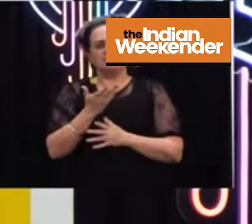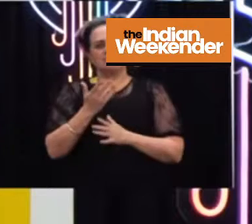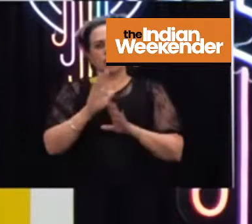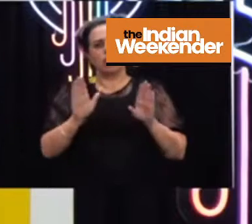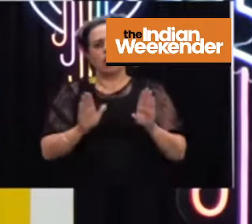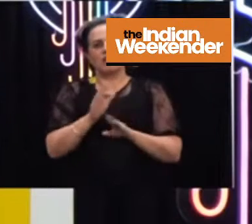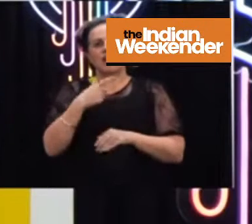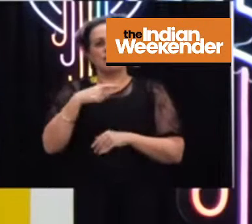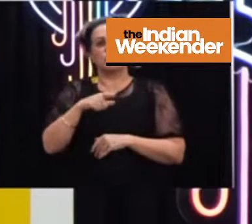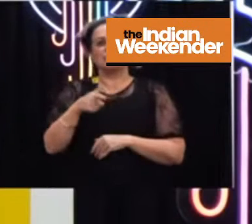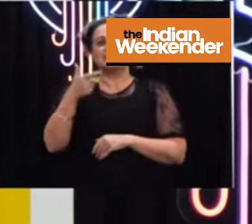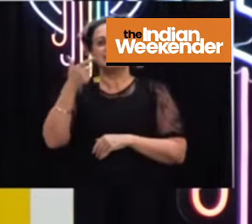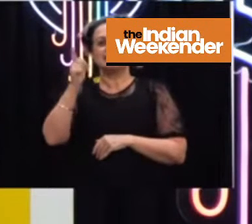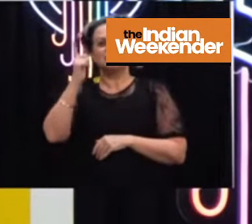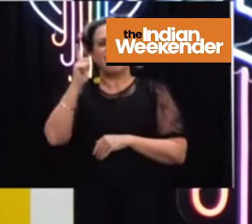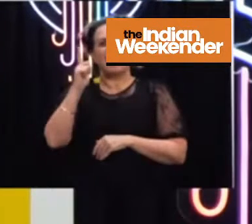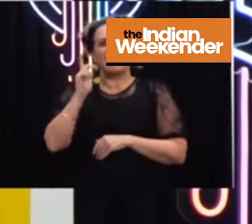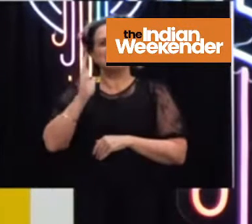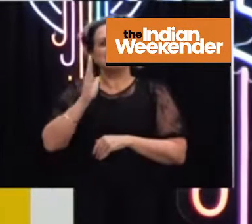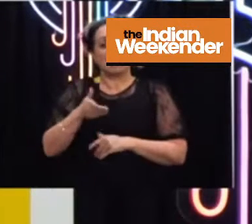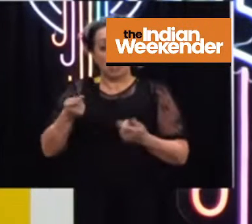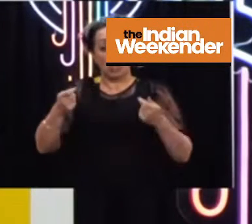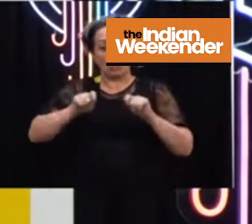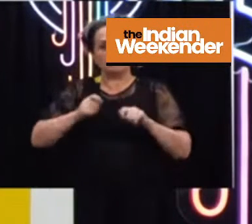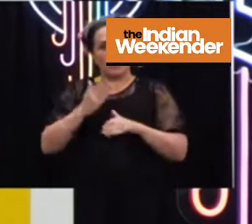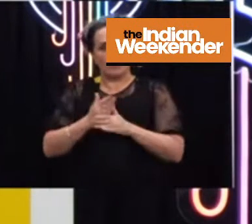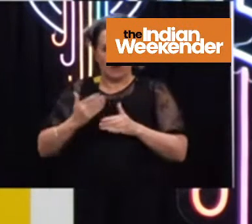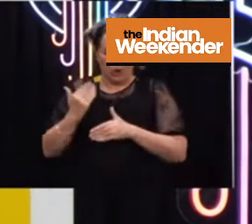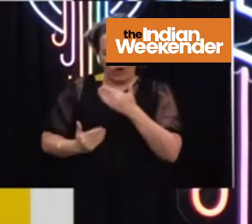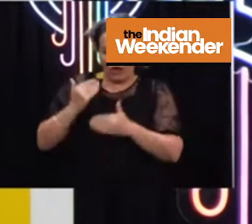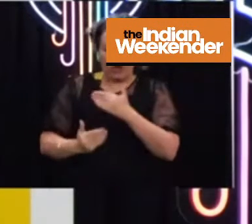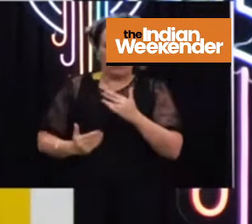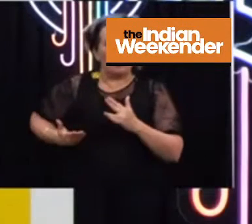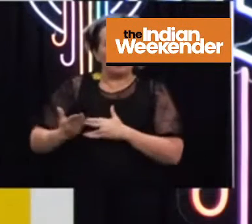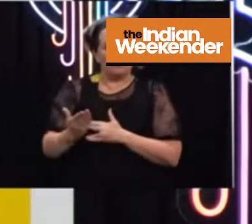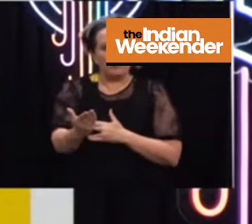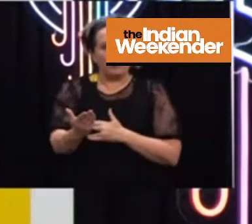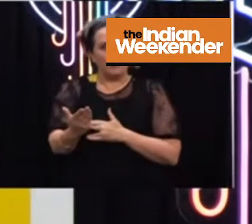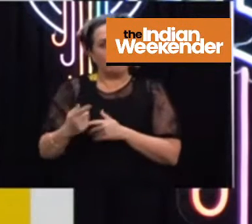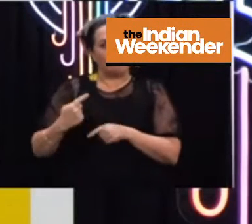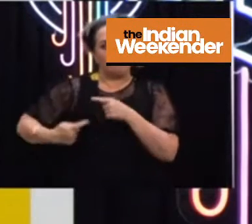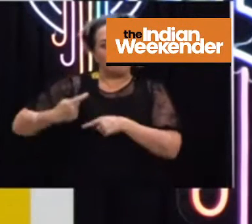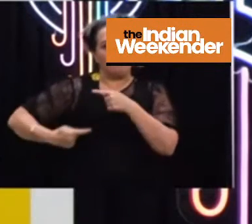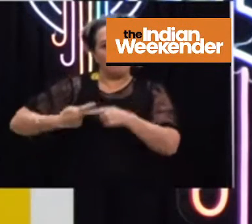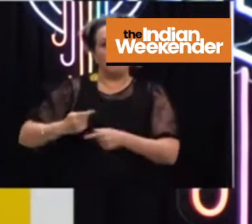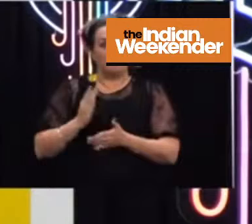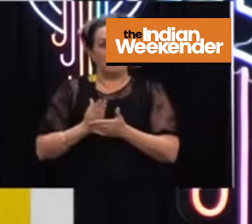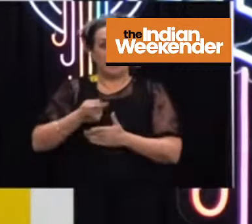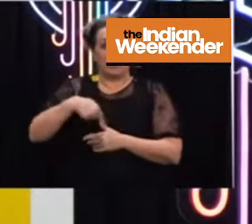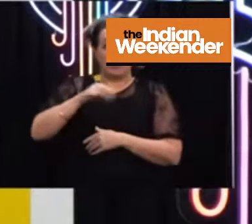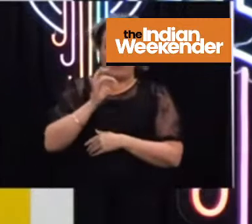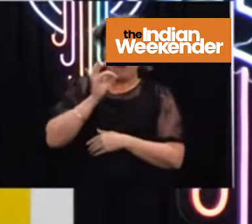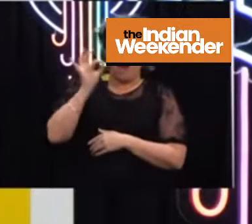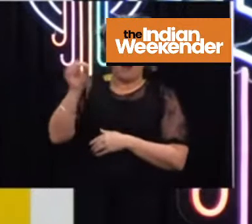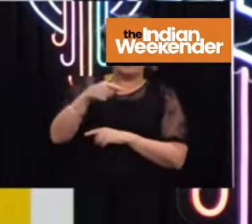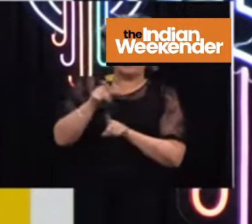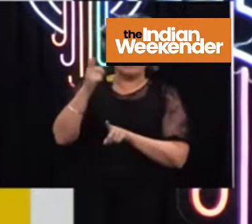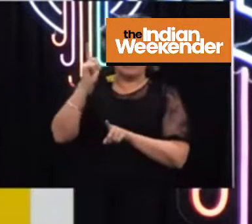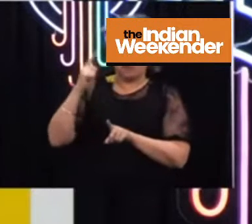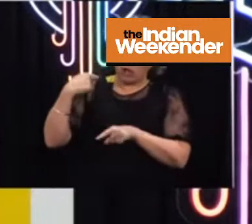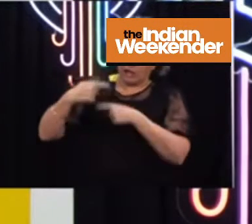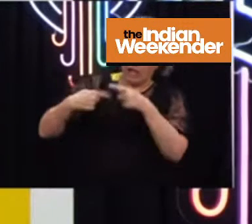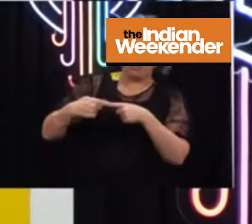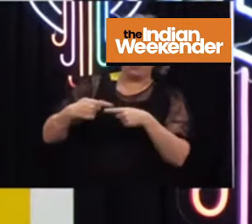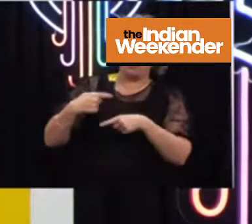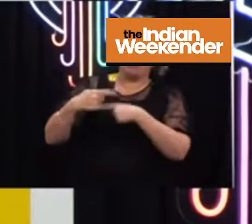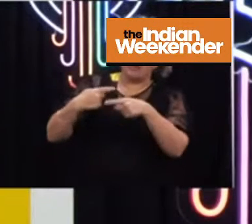workforce, they are working through lockdown, so they continue to work, and then essentially what you'd be asking is for that then to continue on in the